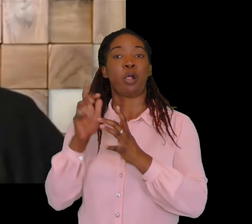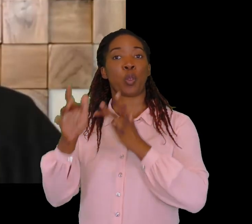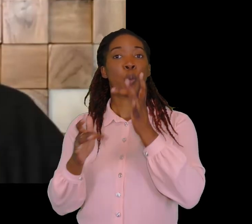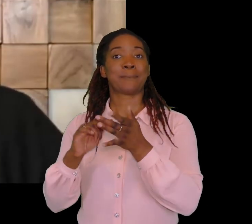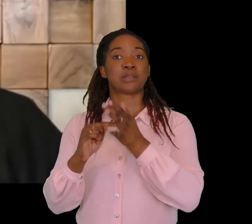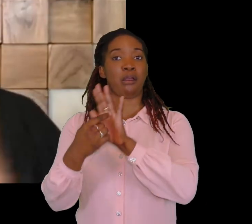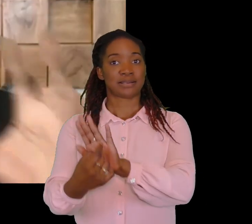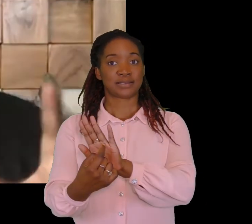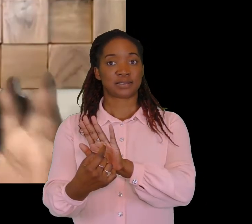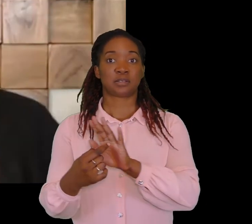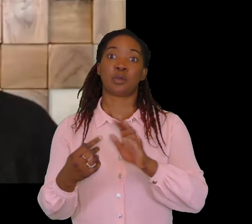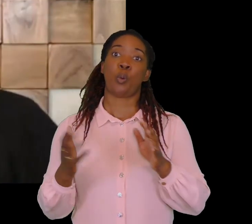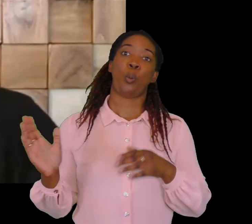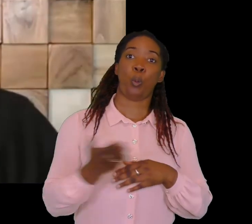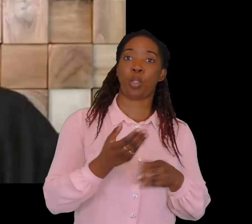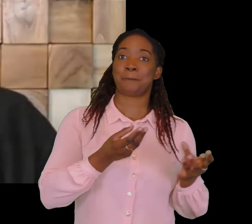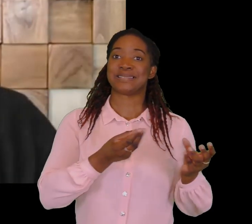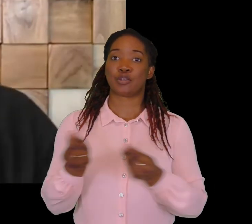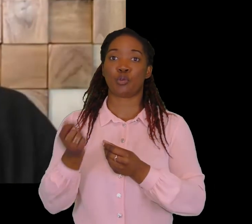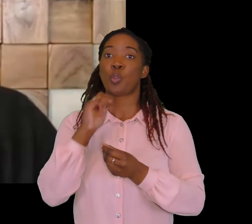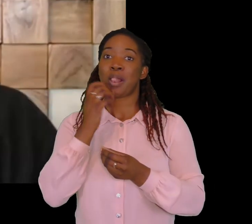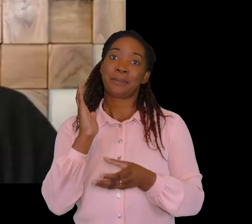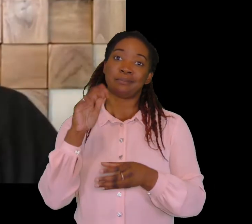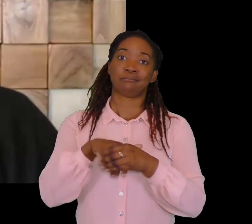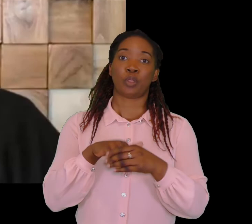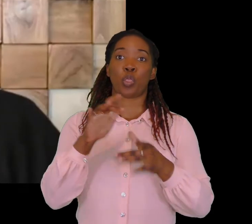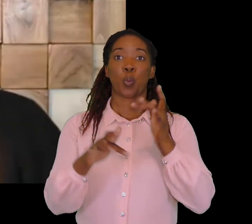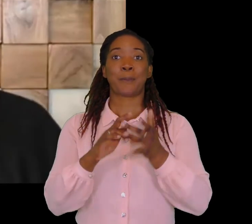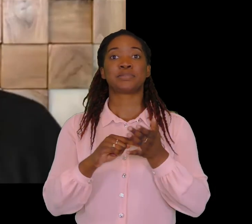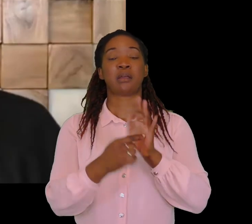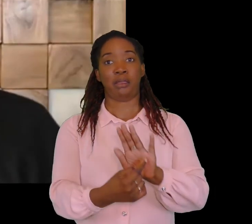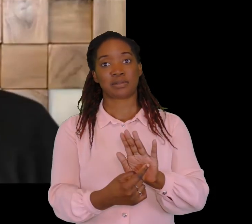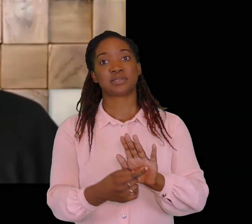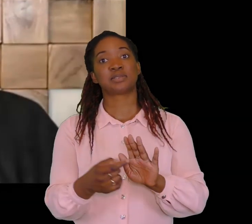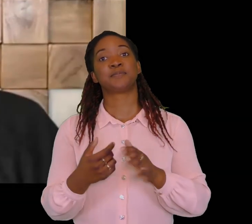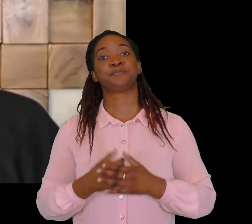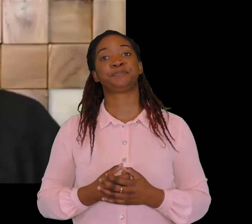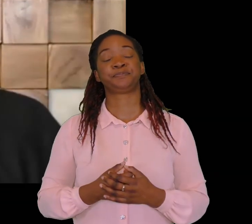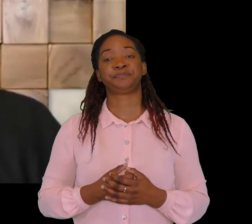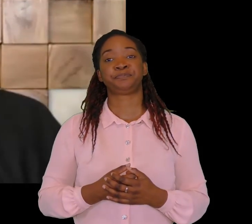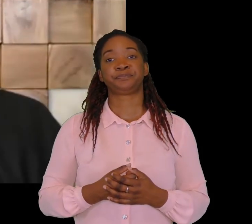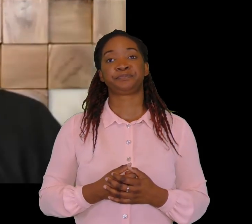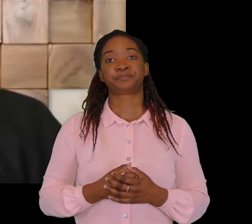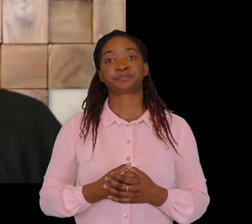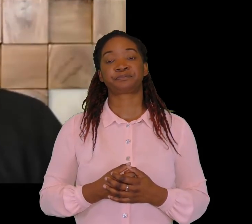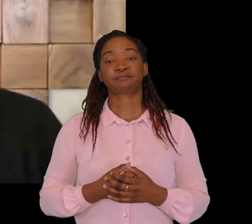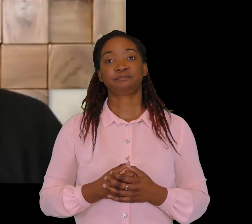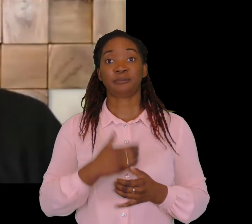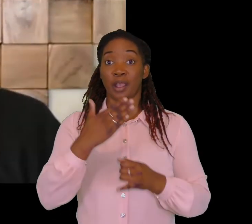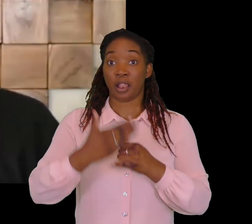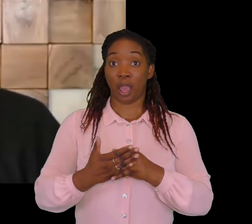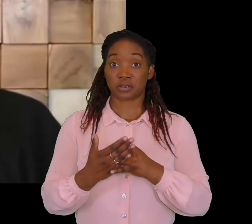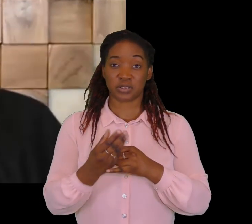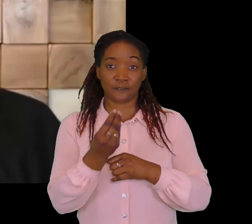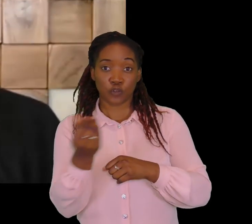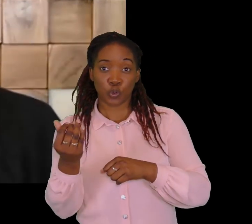when this material, all these materials will go onto the British Art Network website. We'll give you some details about that. For the